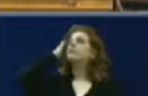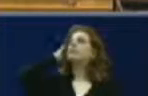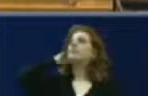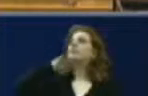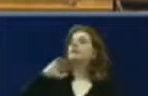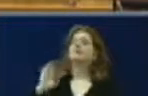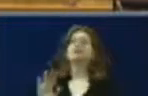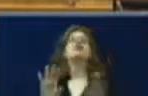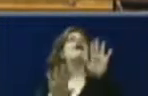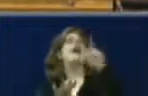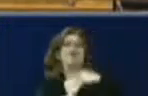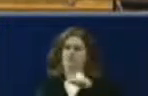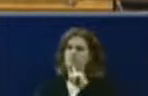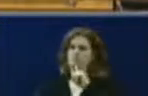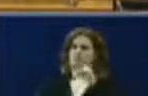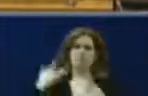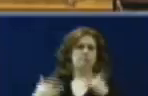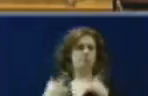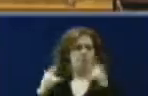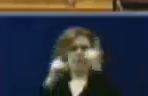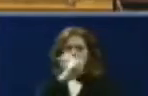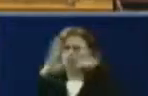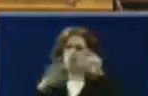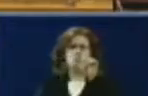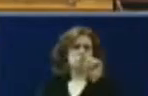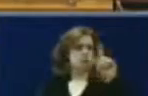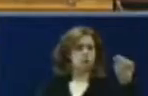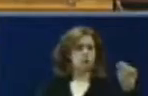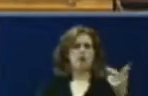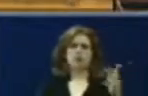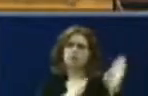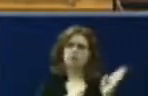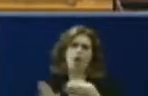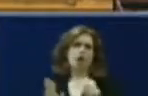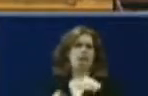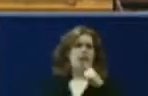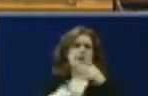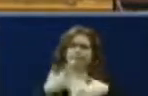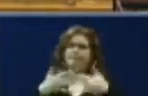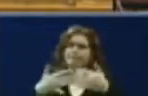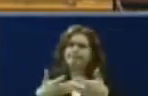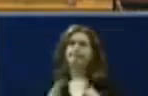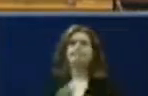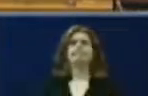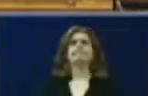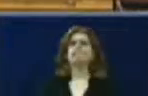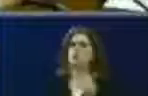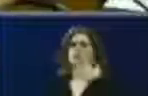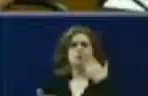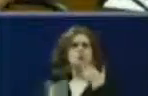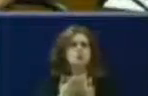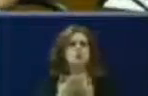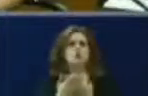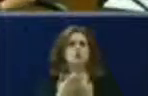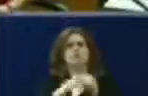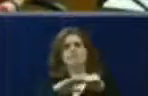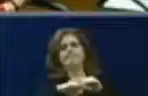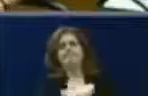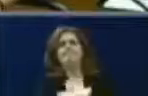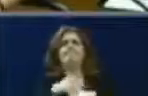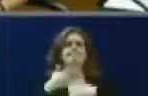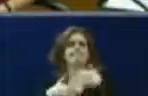Really excited about the Vision 2020 plan and how that's coming along. It's a good domino to help